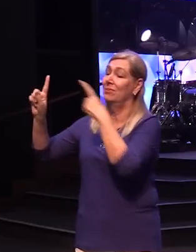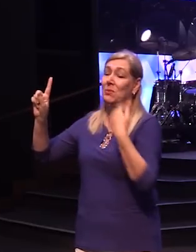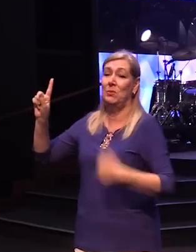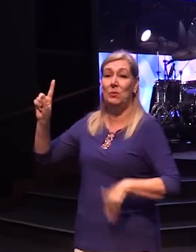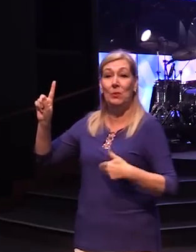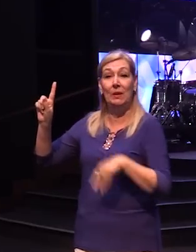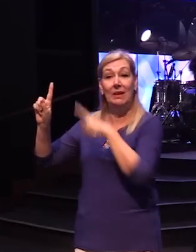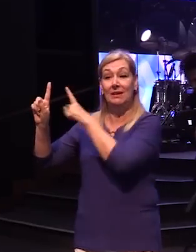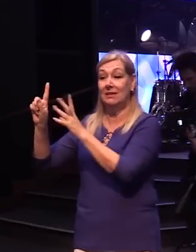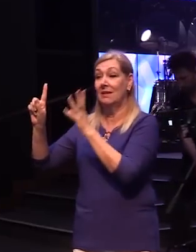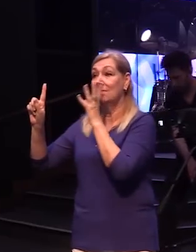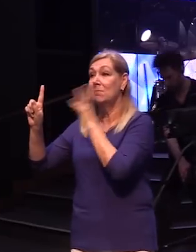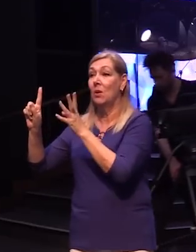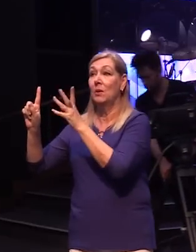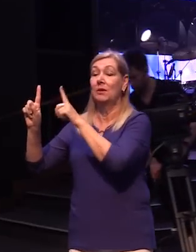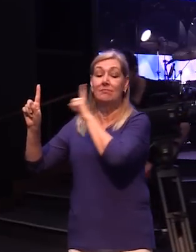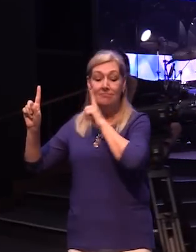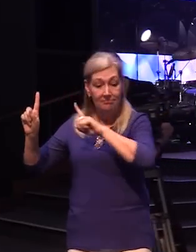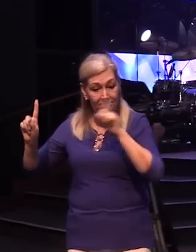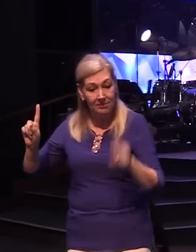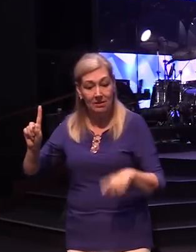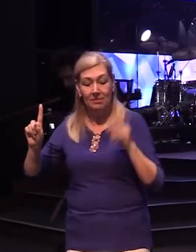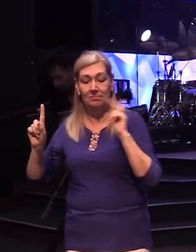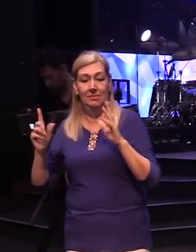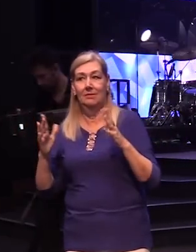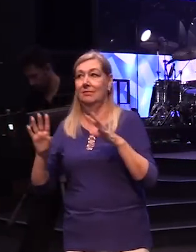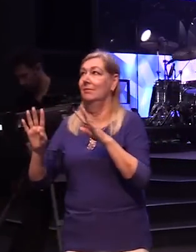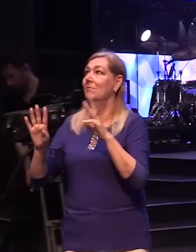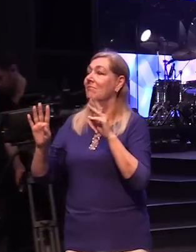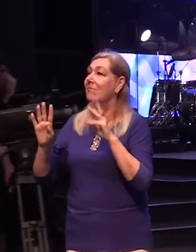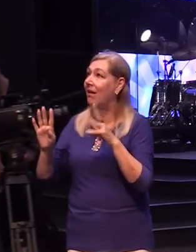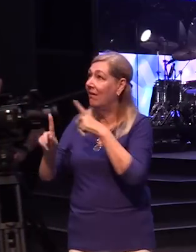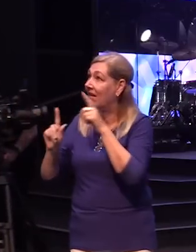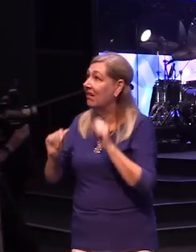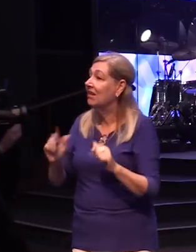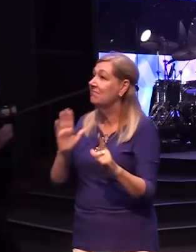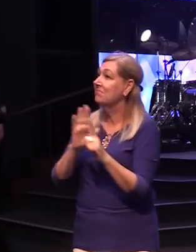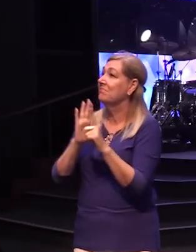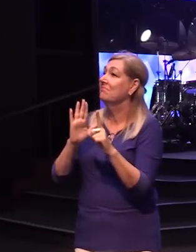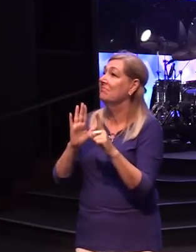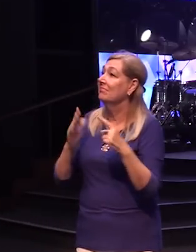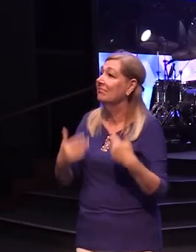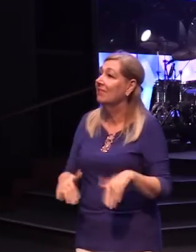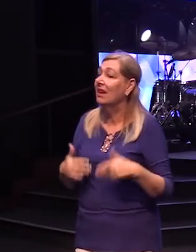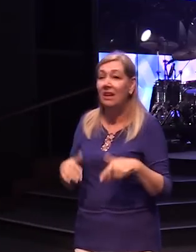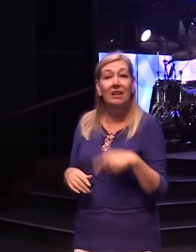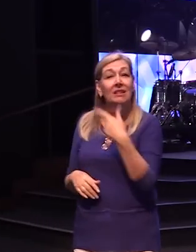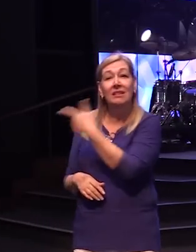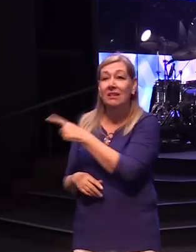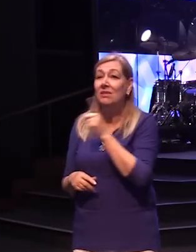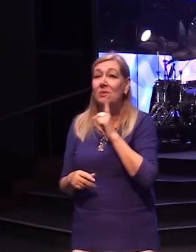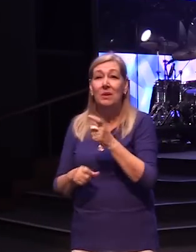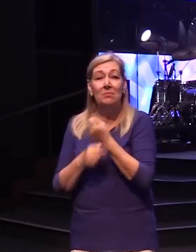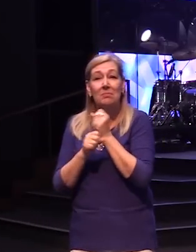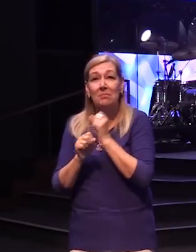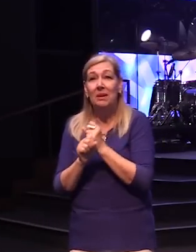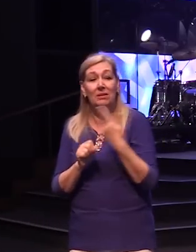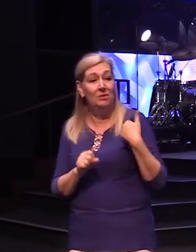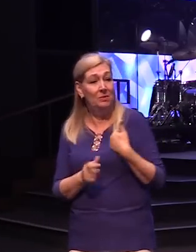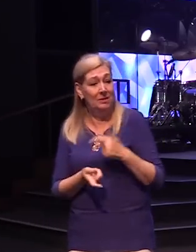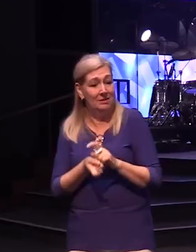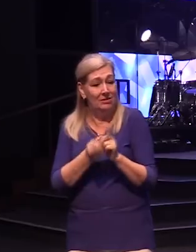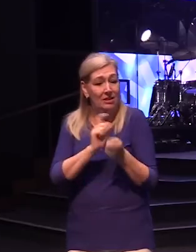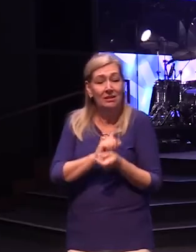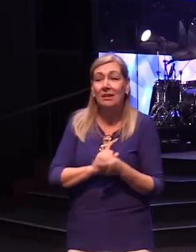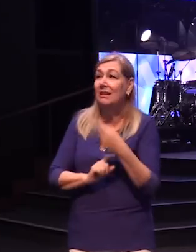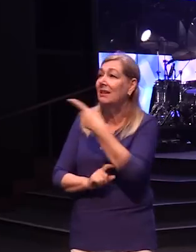it was done. He commanded and it stood fast. The Lord bringeth the counsel of the heathen to nothing. He